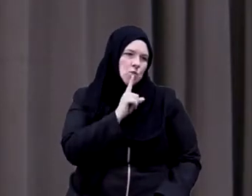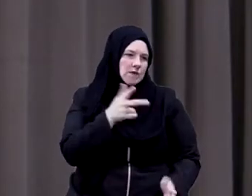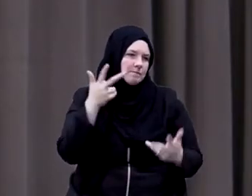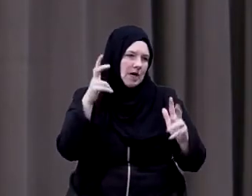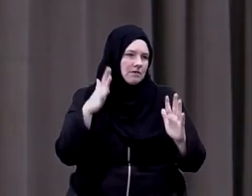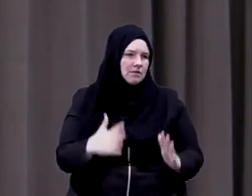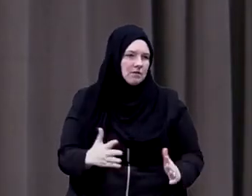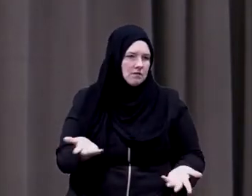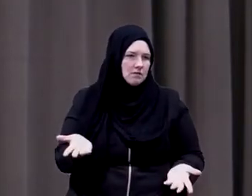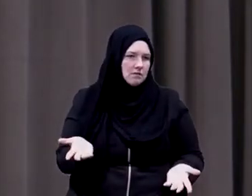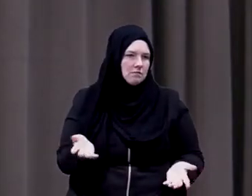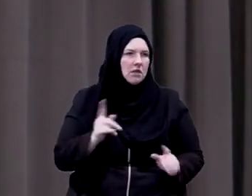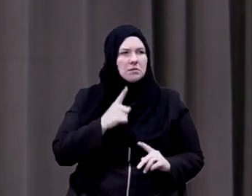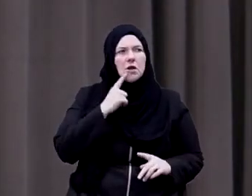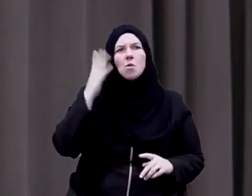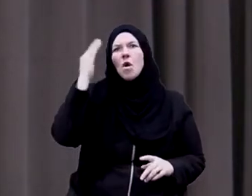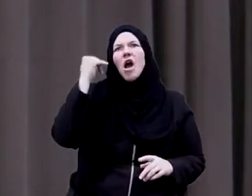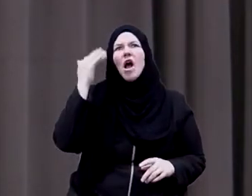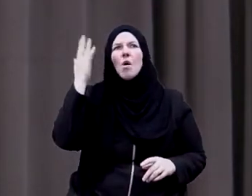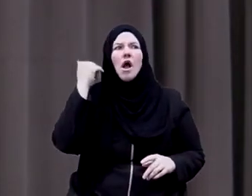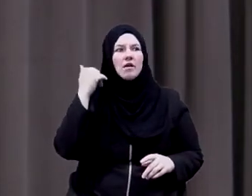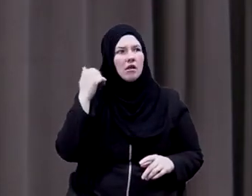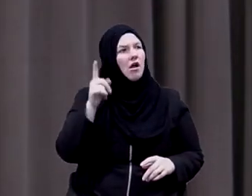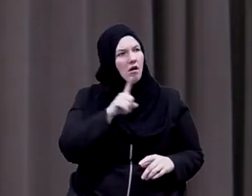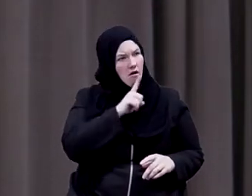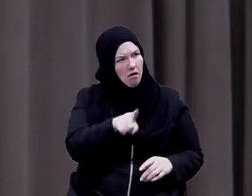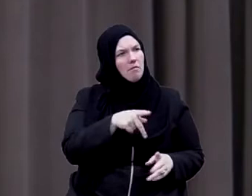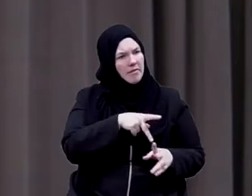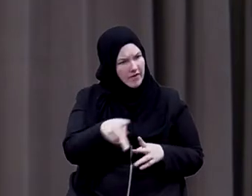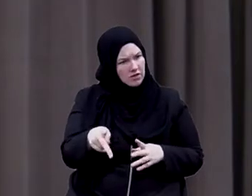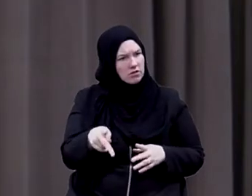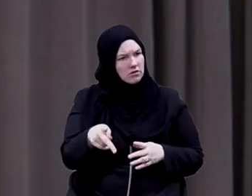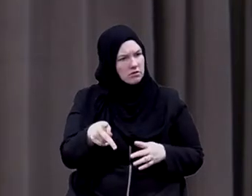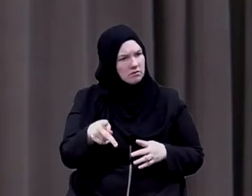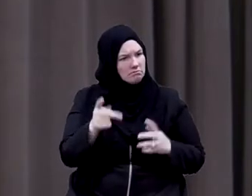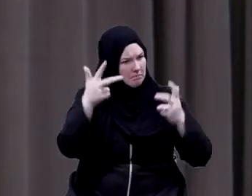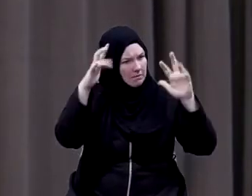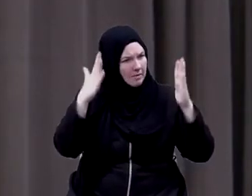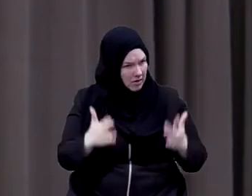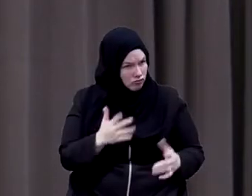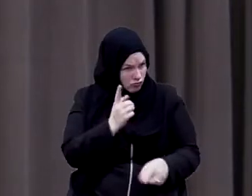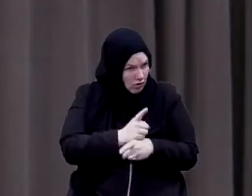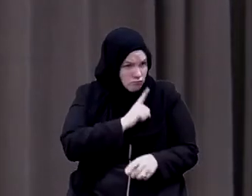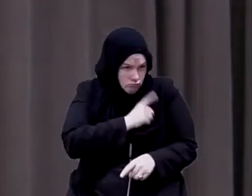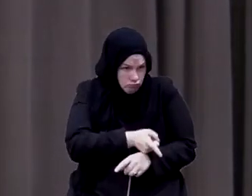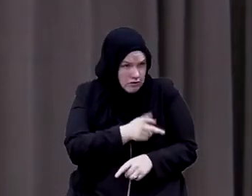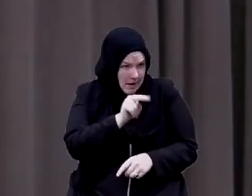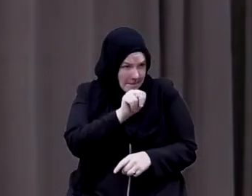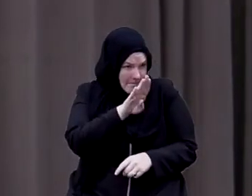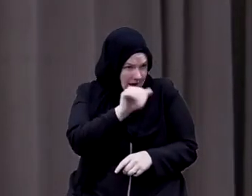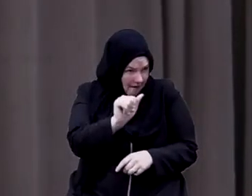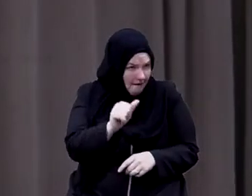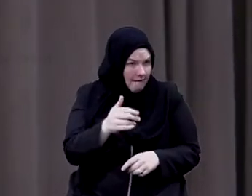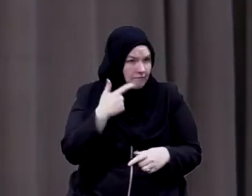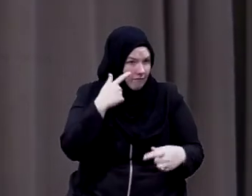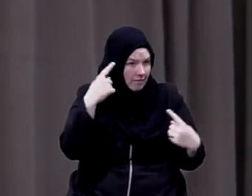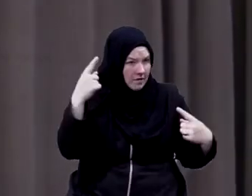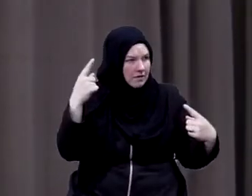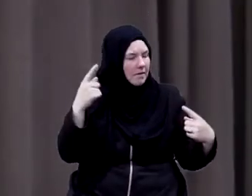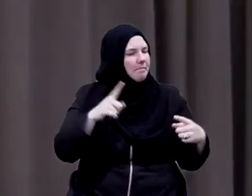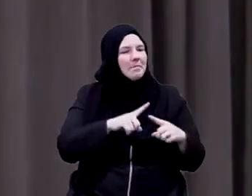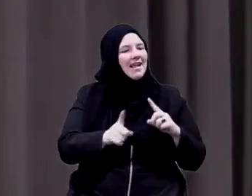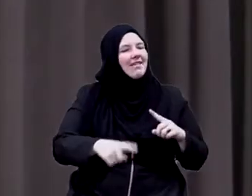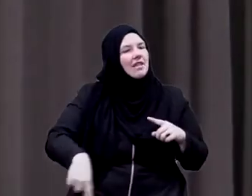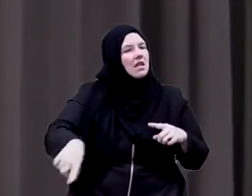Nobody's asking why. Because there are professional basketball players and other players, right? Those are